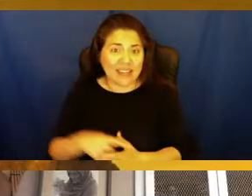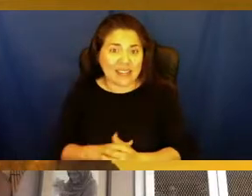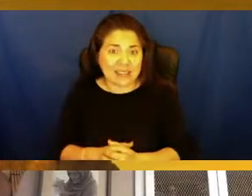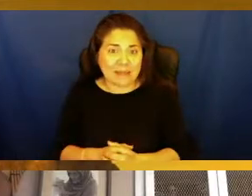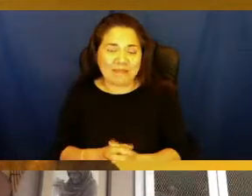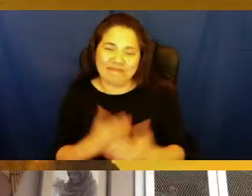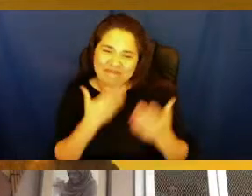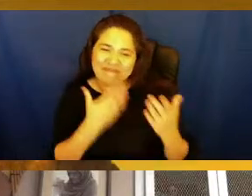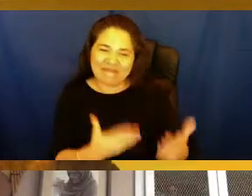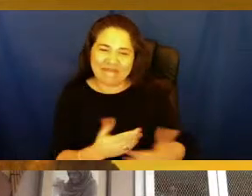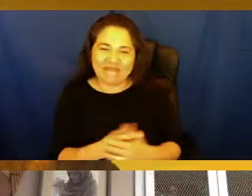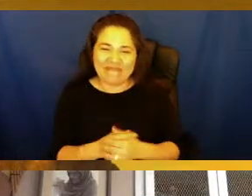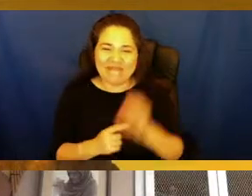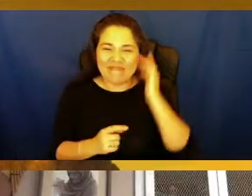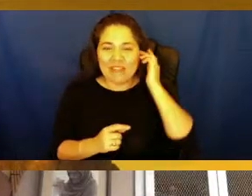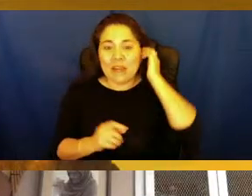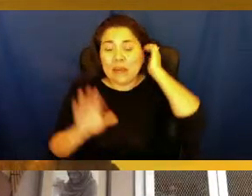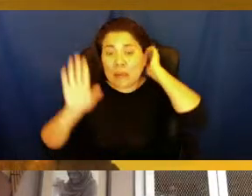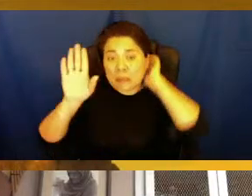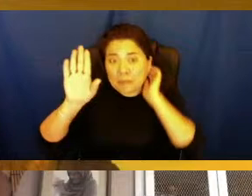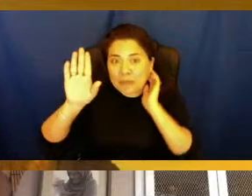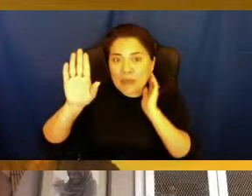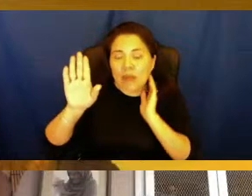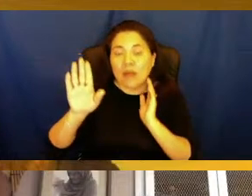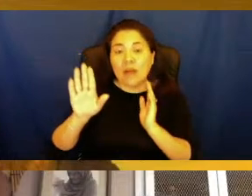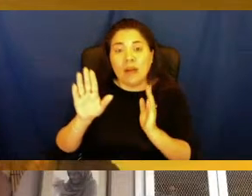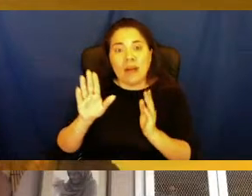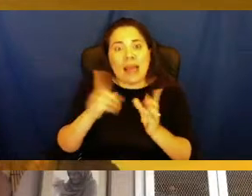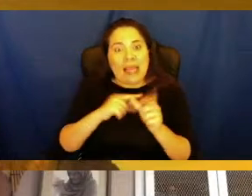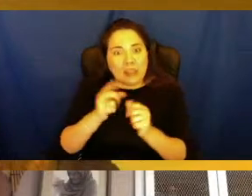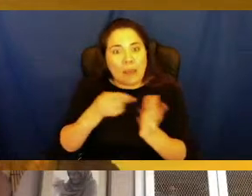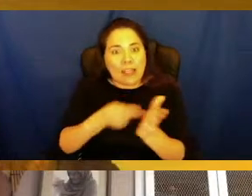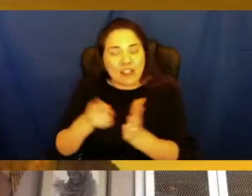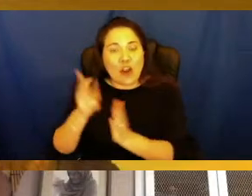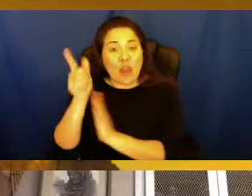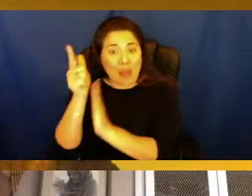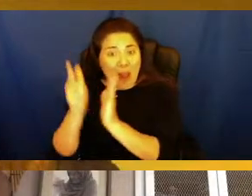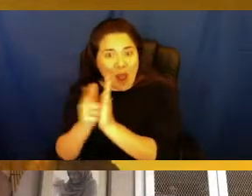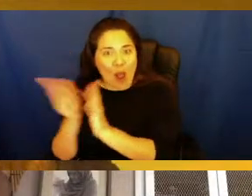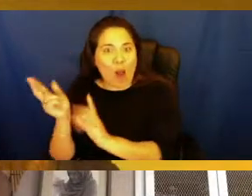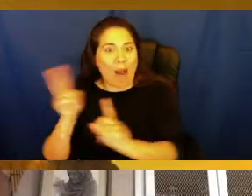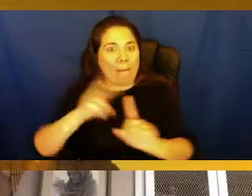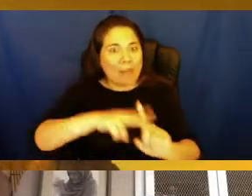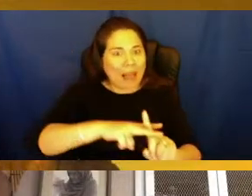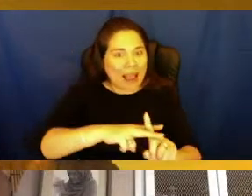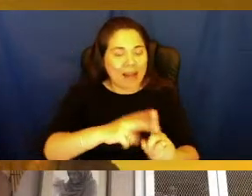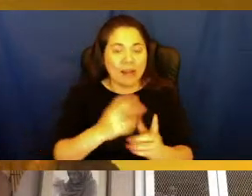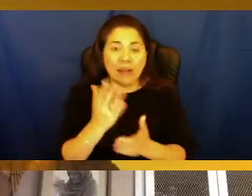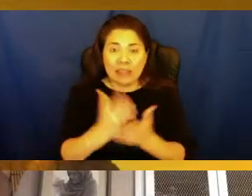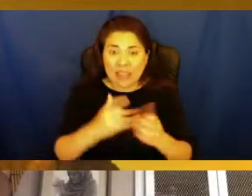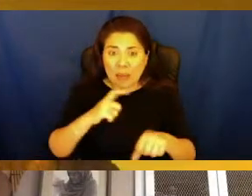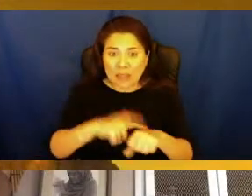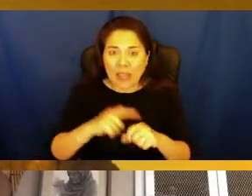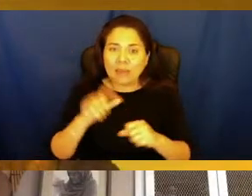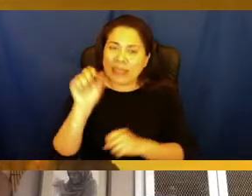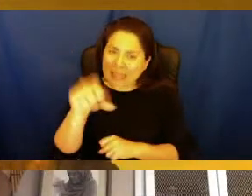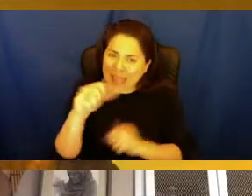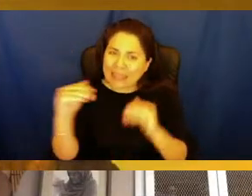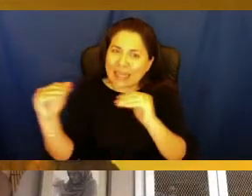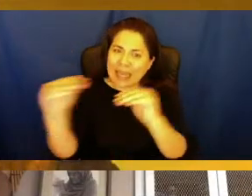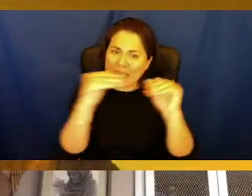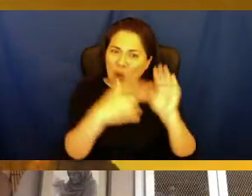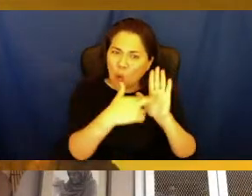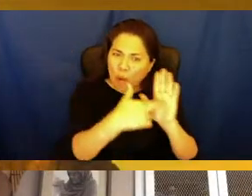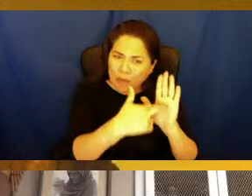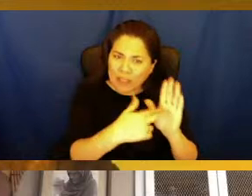Thank you. That the laws of Texas are being applied. It's not even, part of it's equal representation, but the other part of it is for